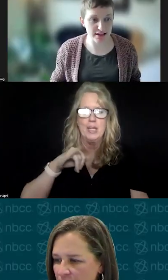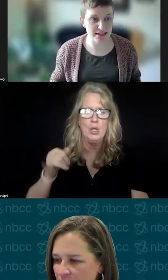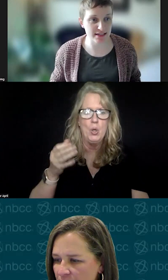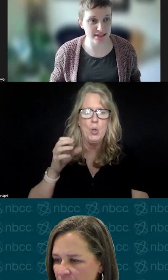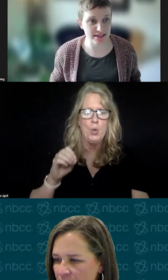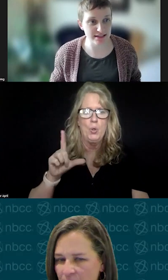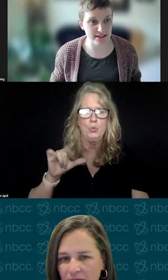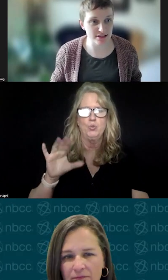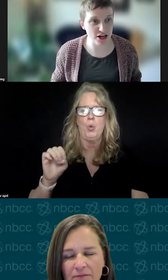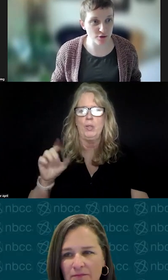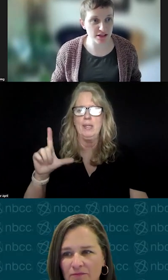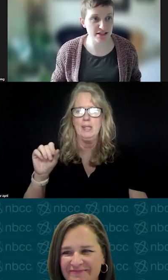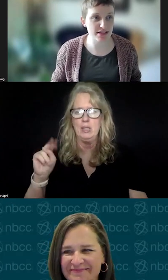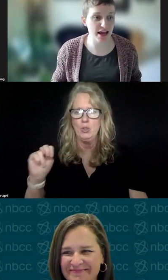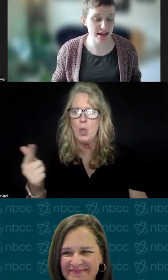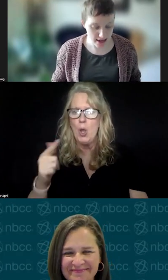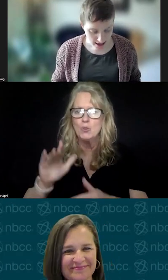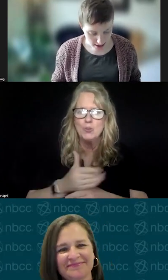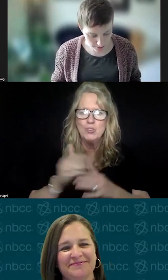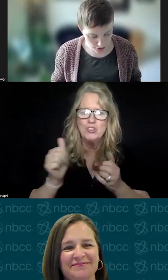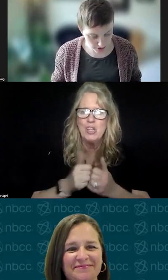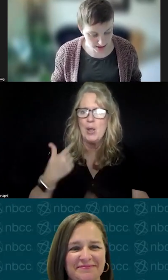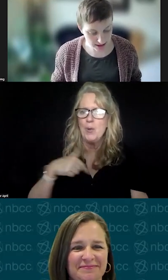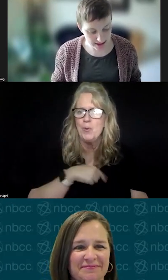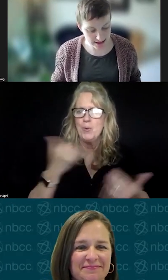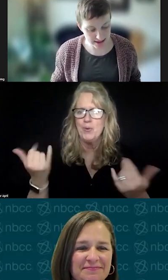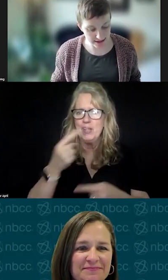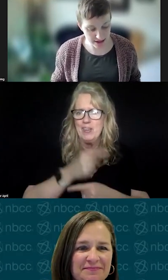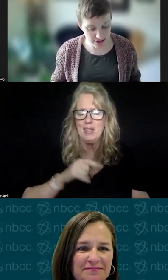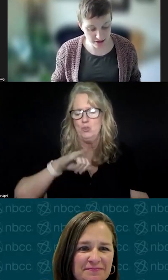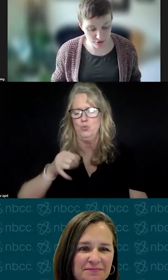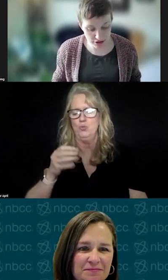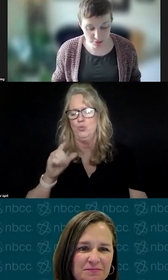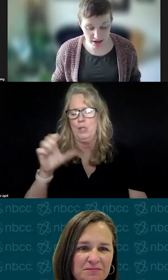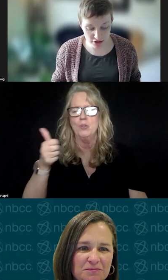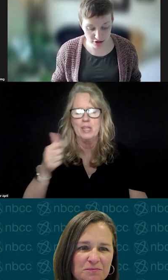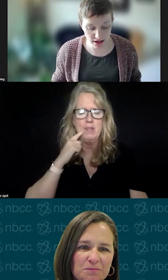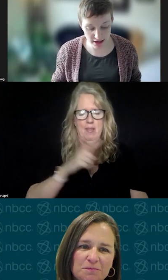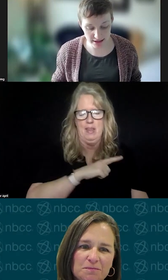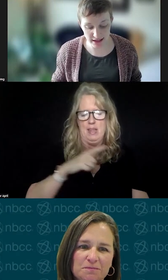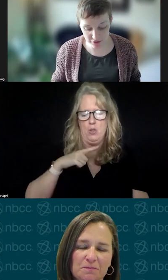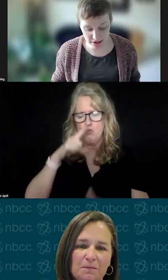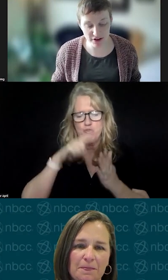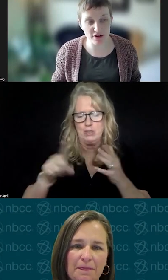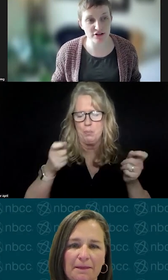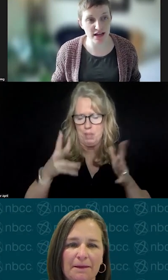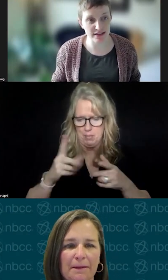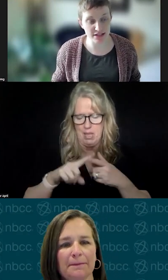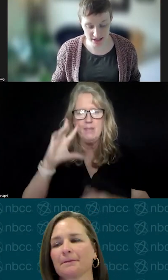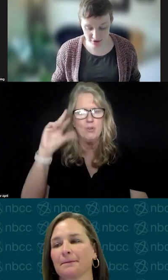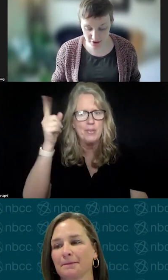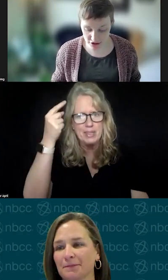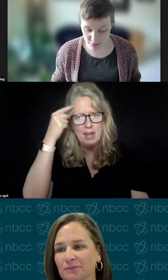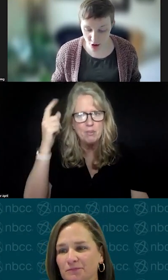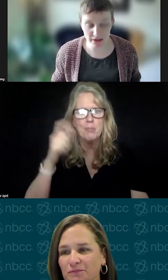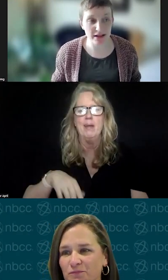Long to share with us today. Jolie is the Legislative Research Manager in the Government Affairs and